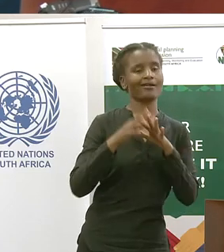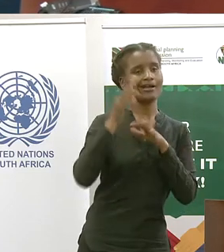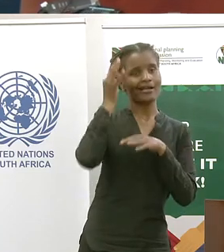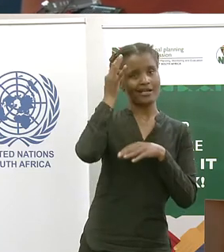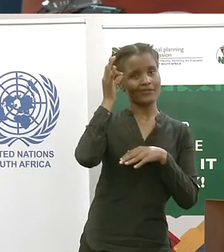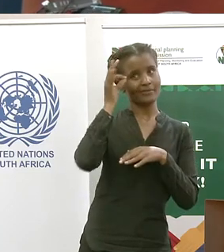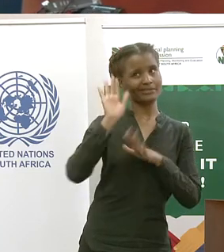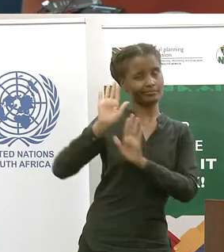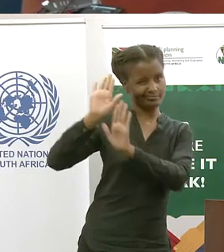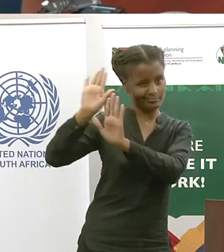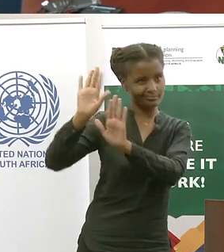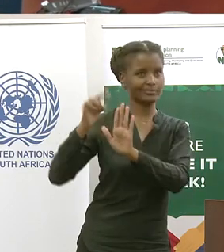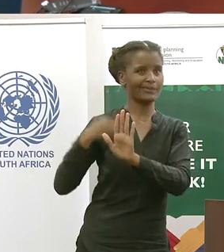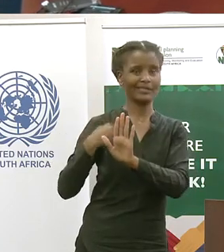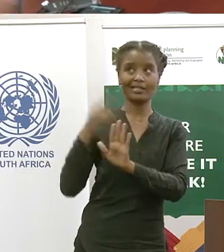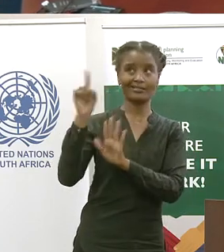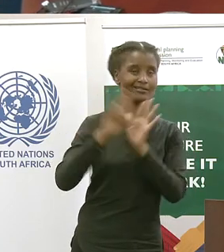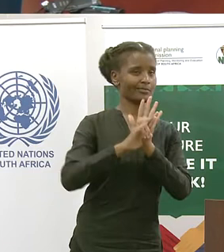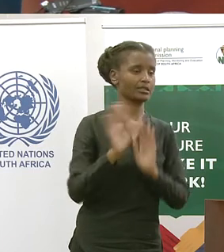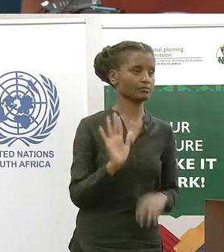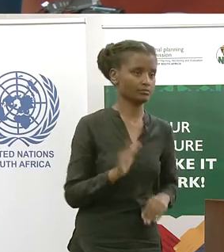out. I'm not here on behalf of them.